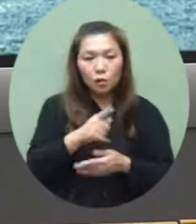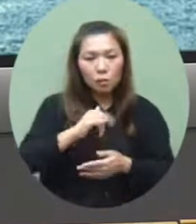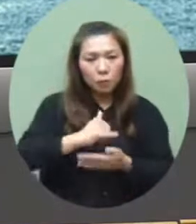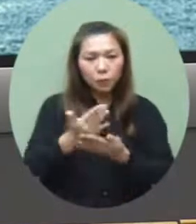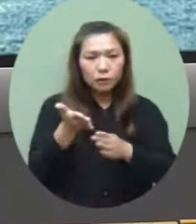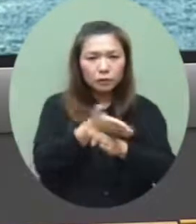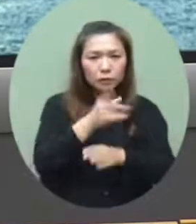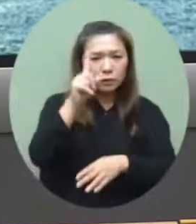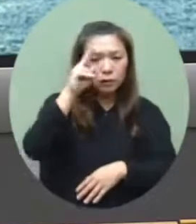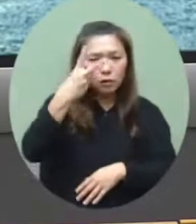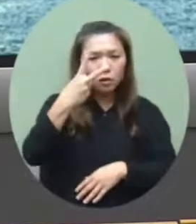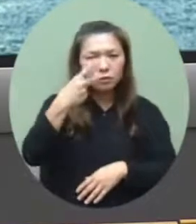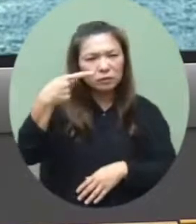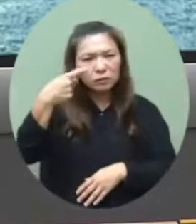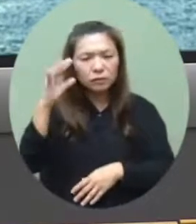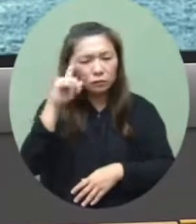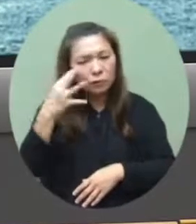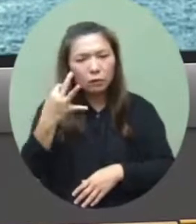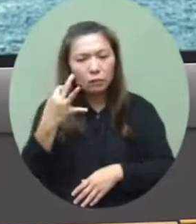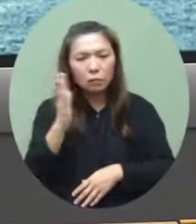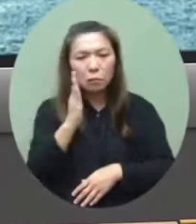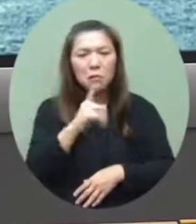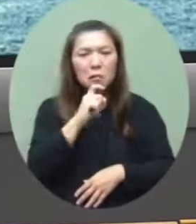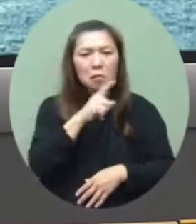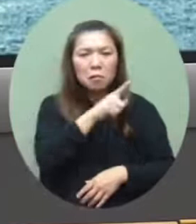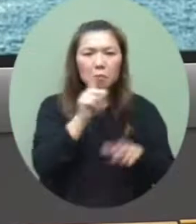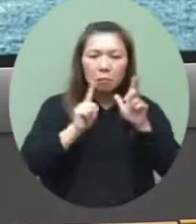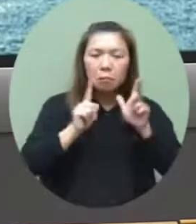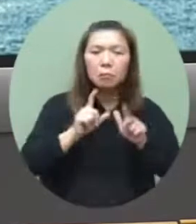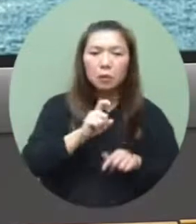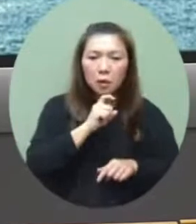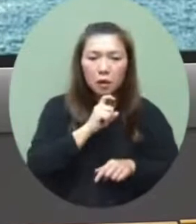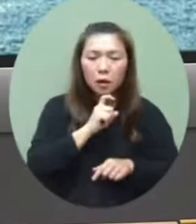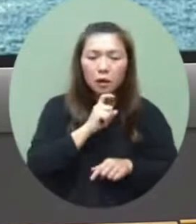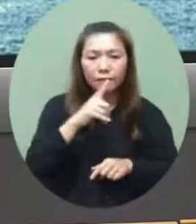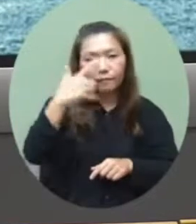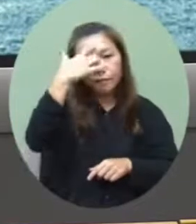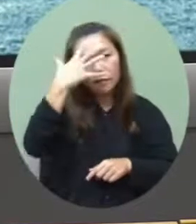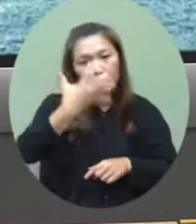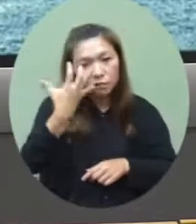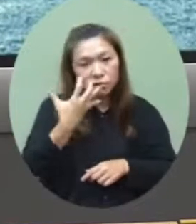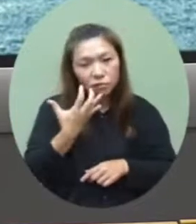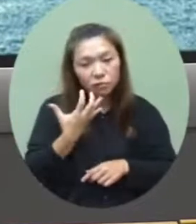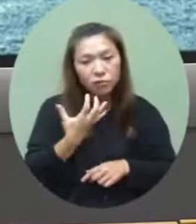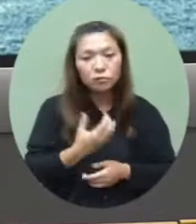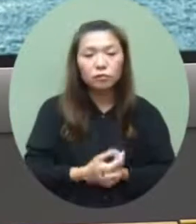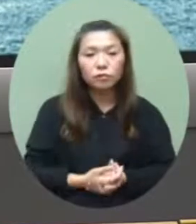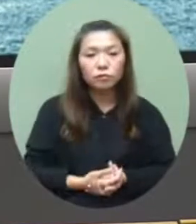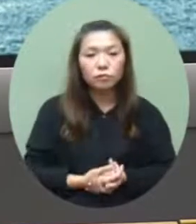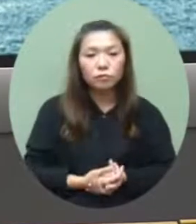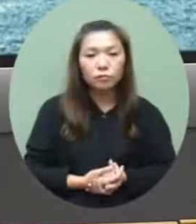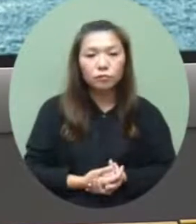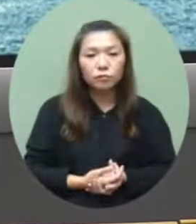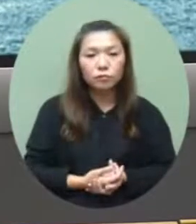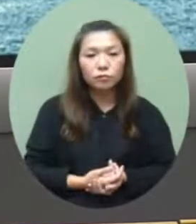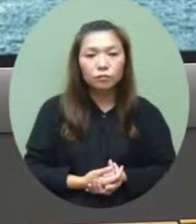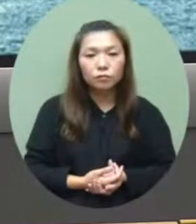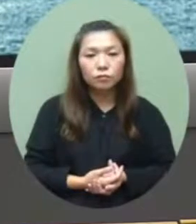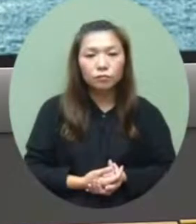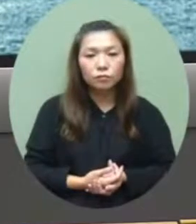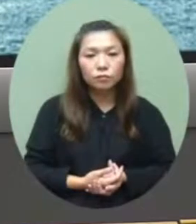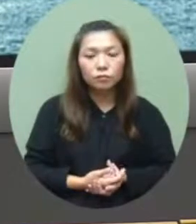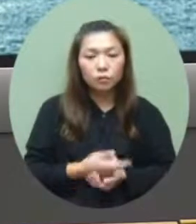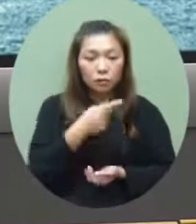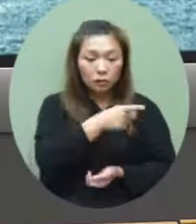She passed away yesterday, but 2 or 3 days before she passed away, she began to feel unwell at home, including